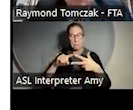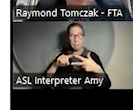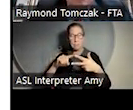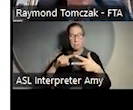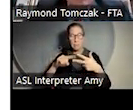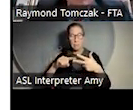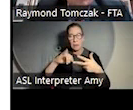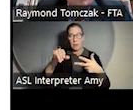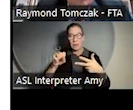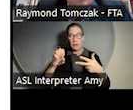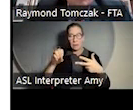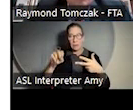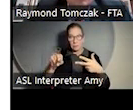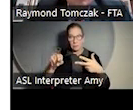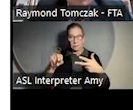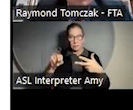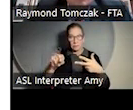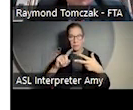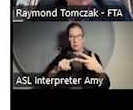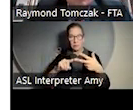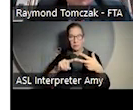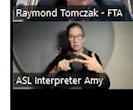Is Jason Anthony with us?